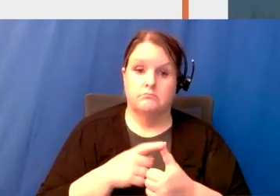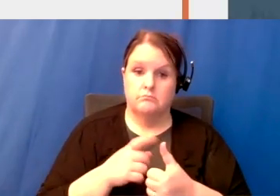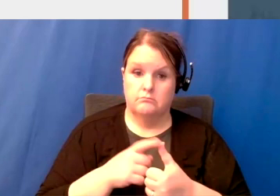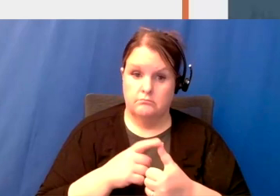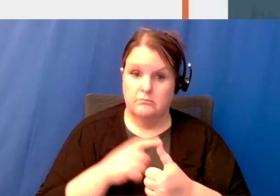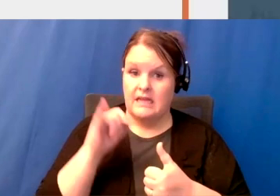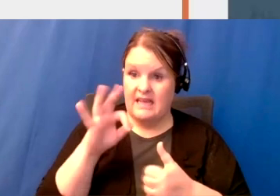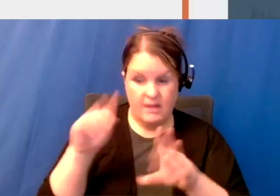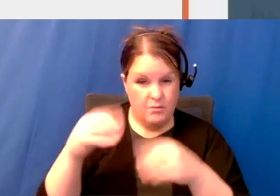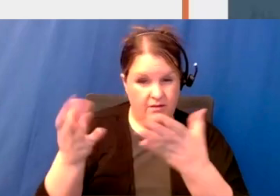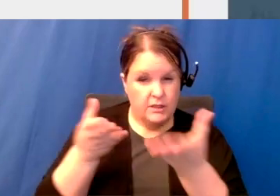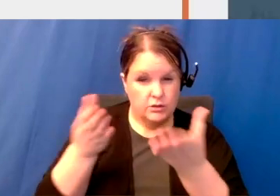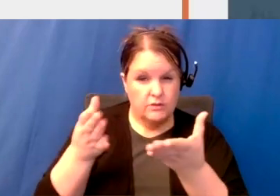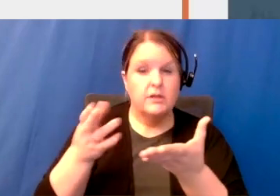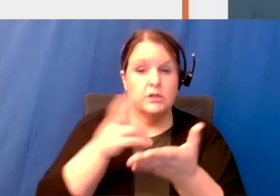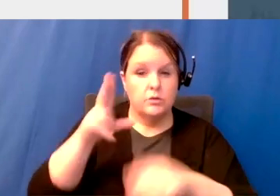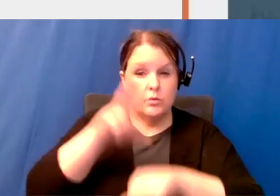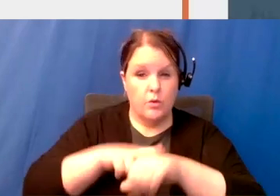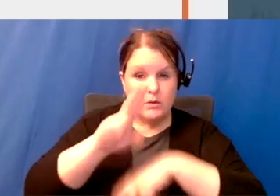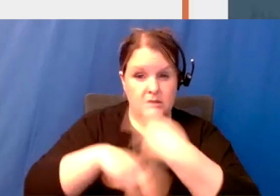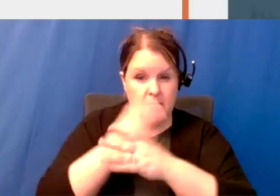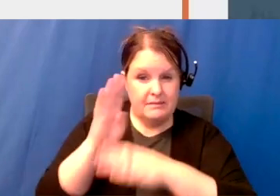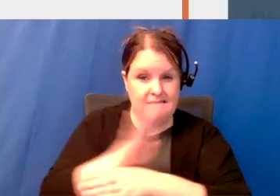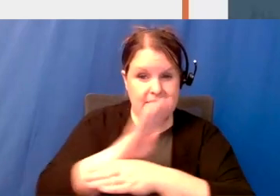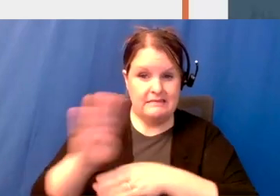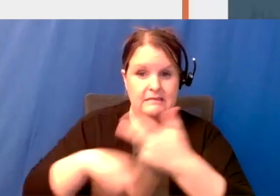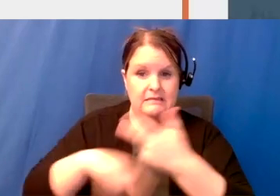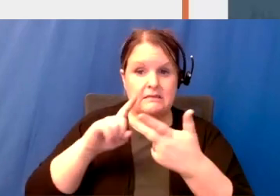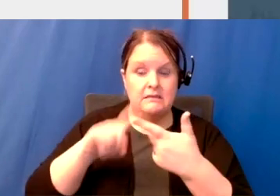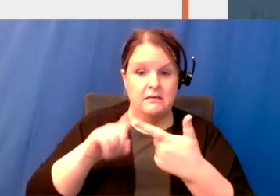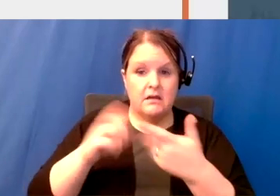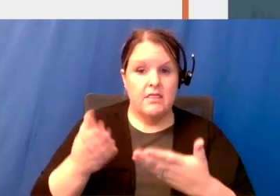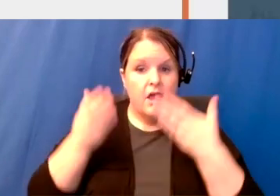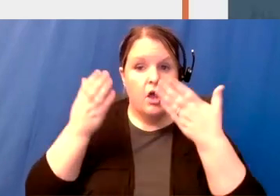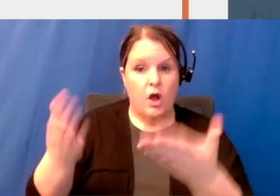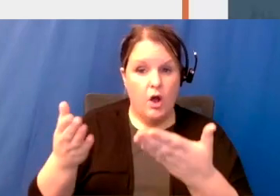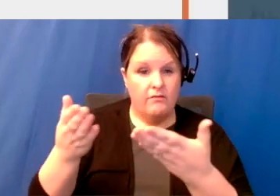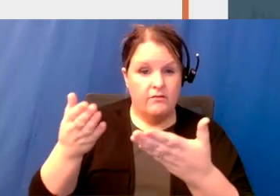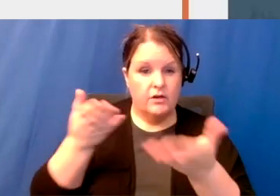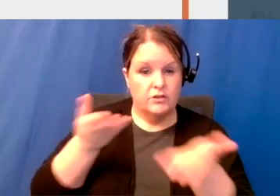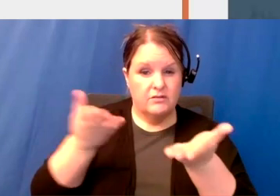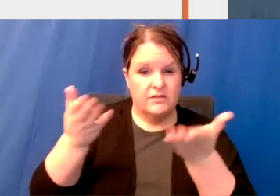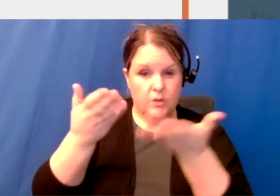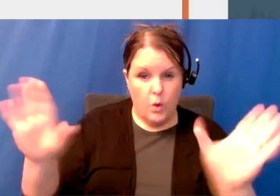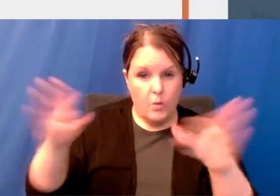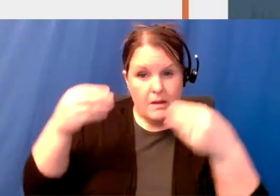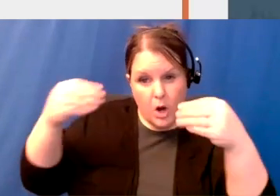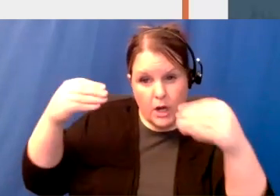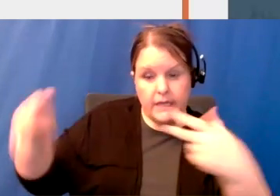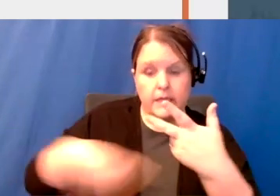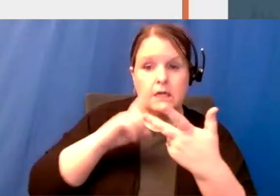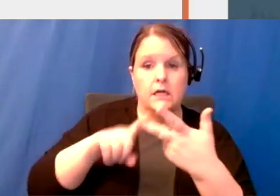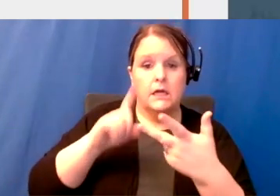entity provides services in the normal course of business, if they offer services on the open market, provide goods solely